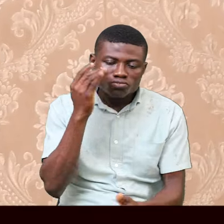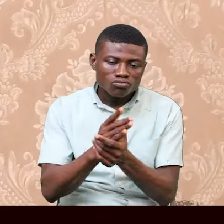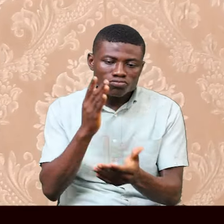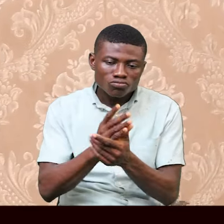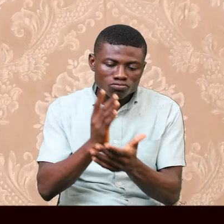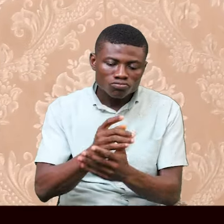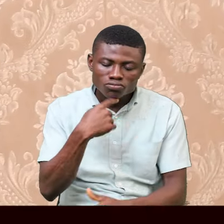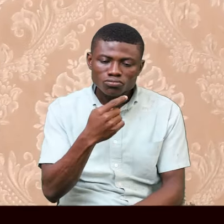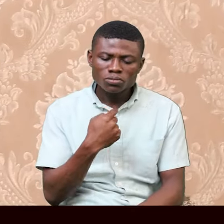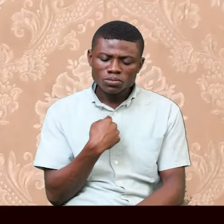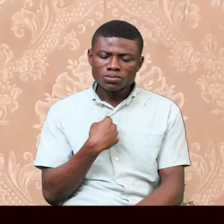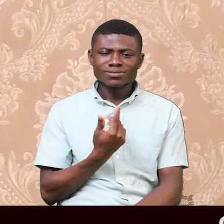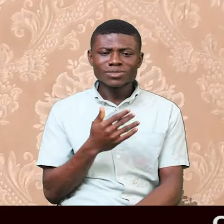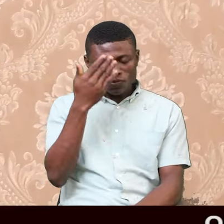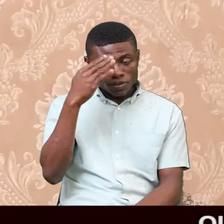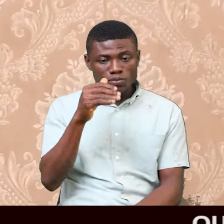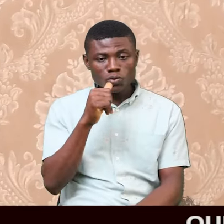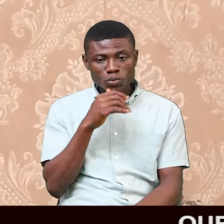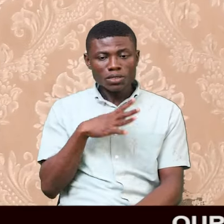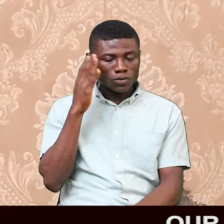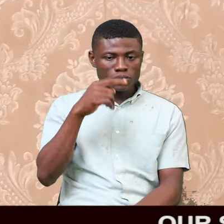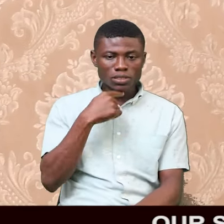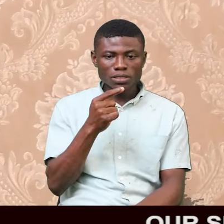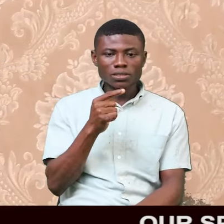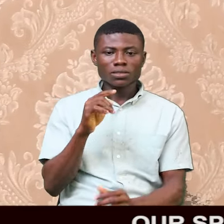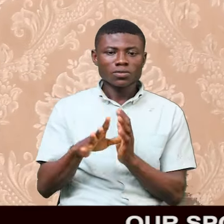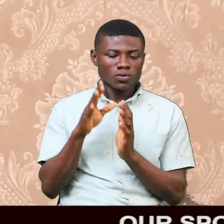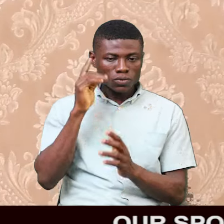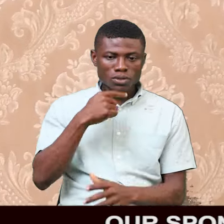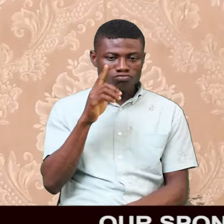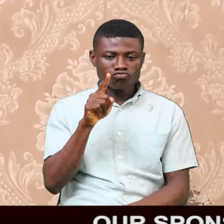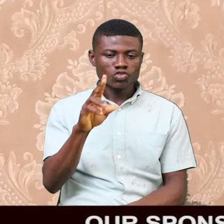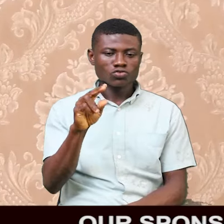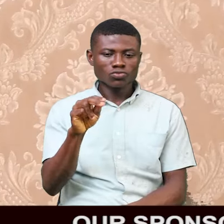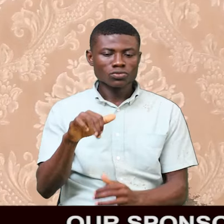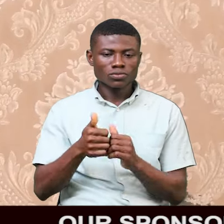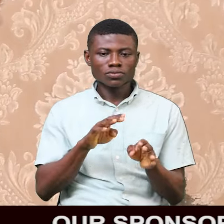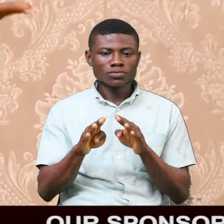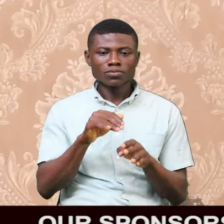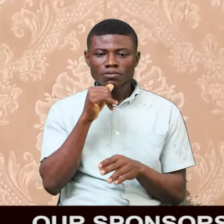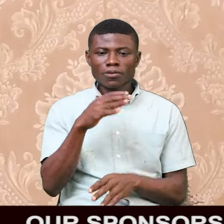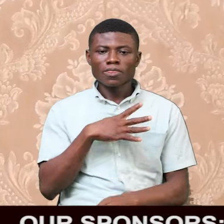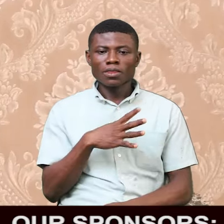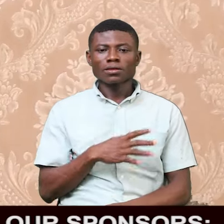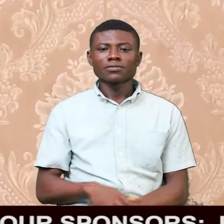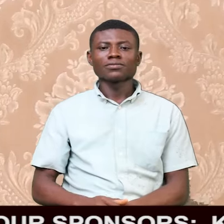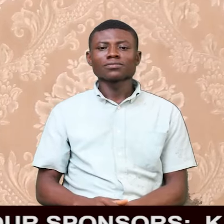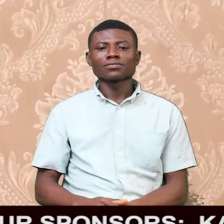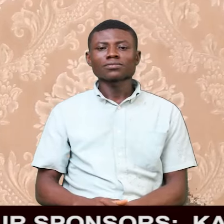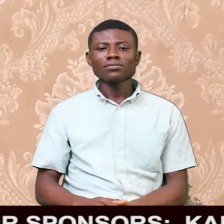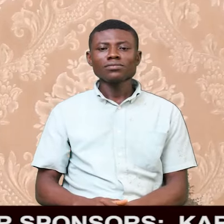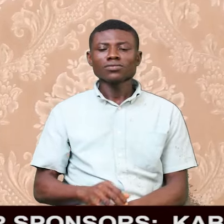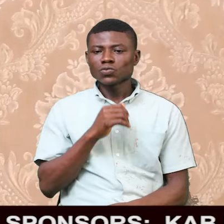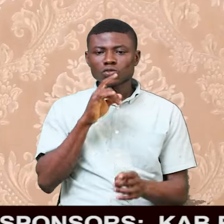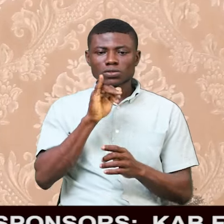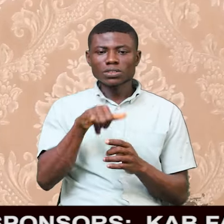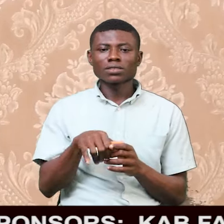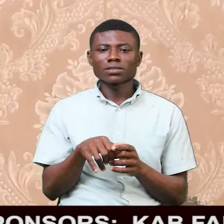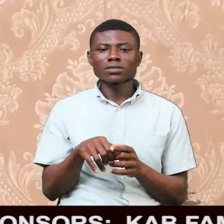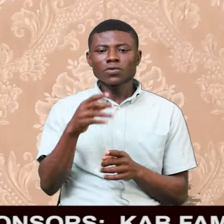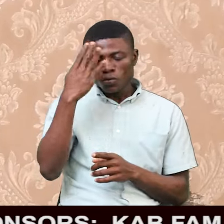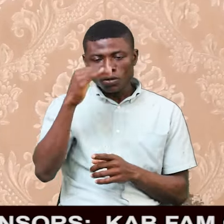oh, this only my men, or back catch, or the best two in the market. No, no, no, Gloria, we no. And says, I'll bear, say, and says,